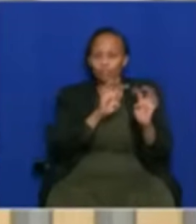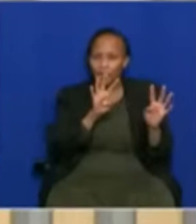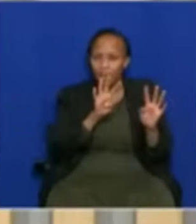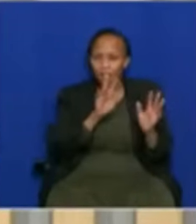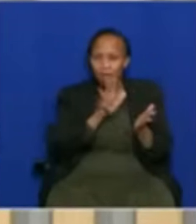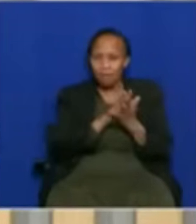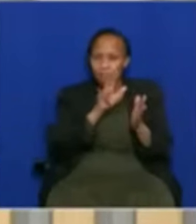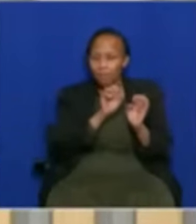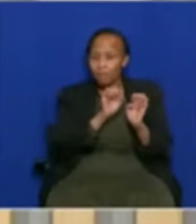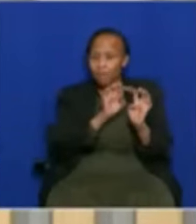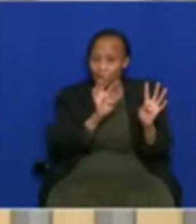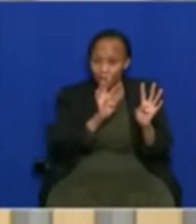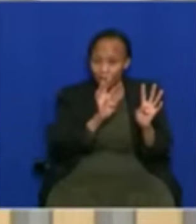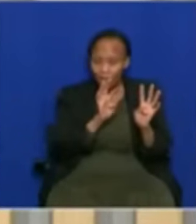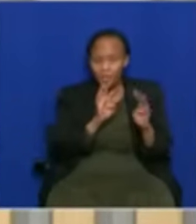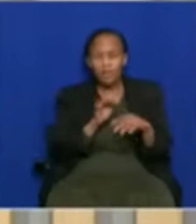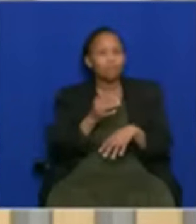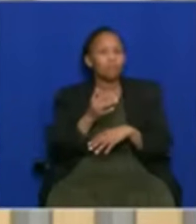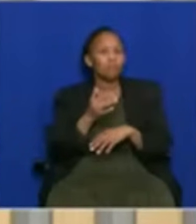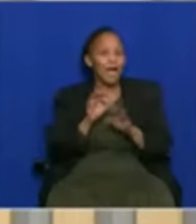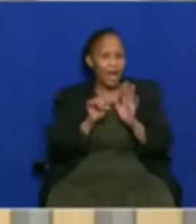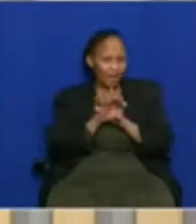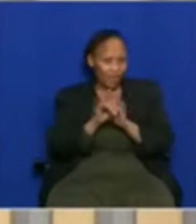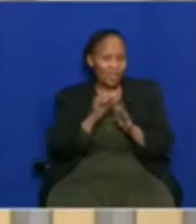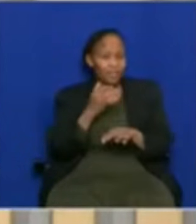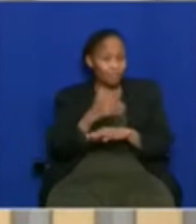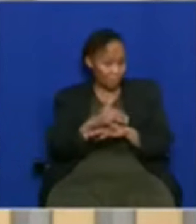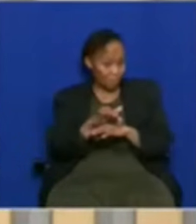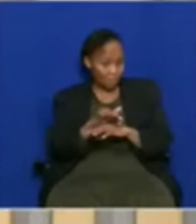externally. When we look at SAPS today